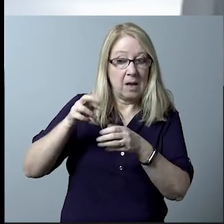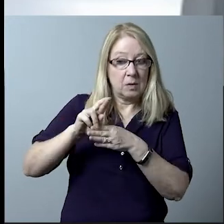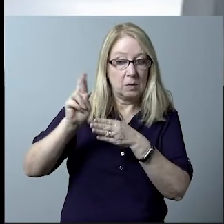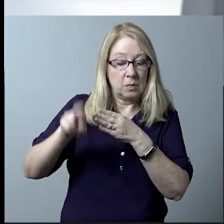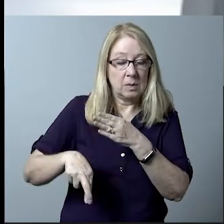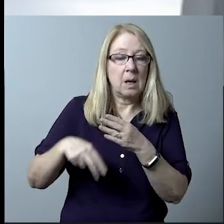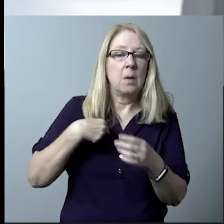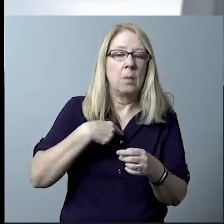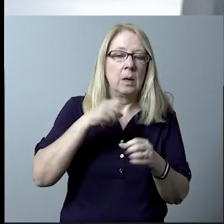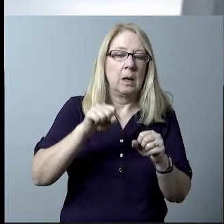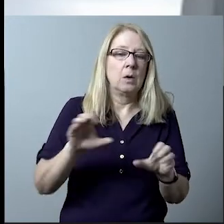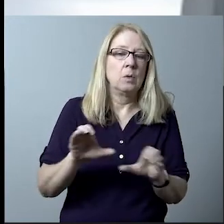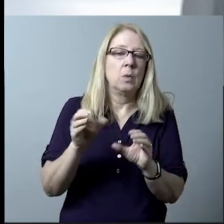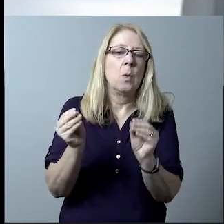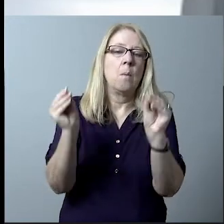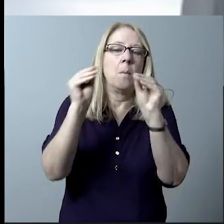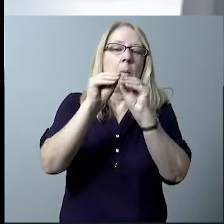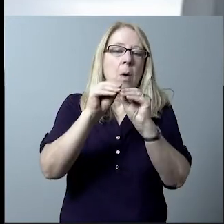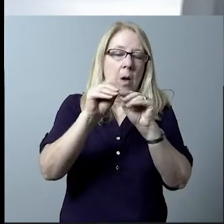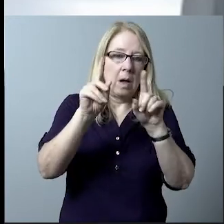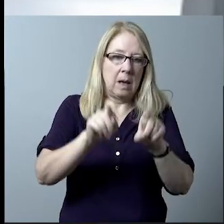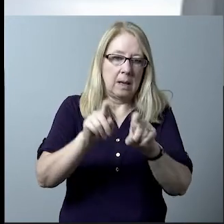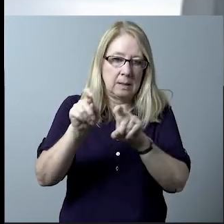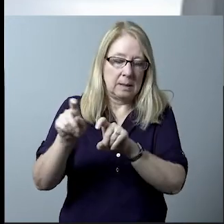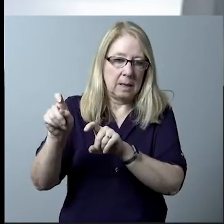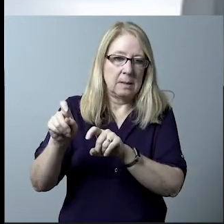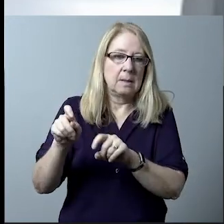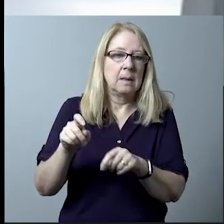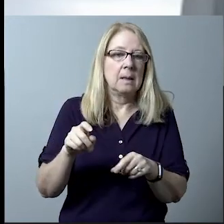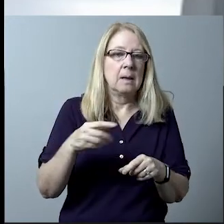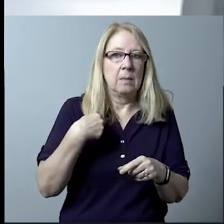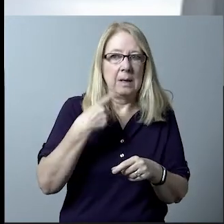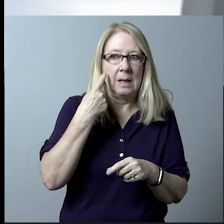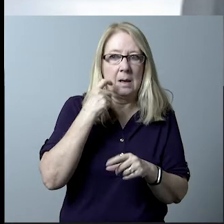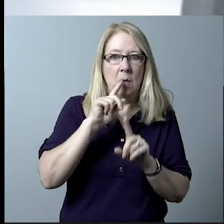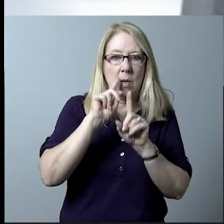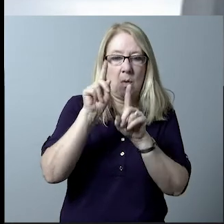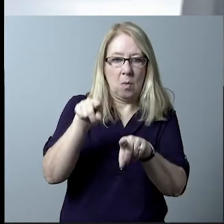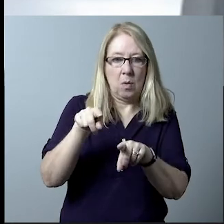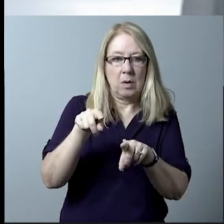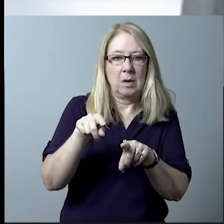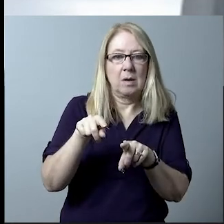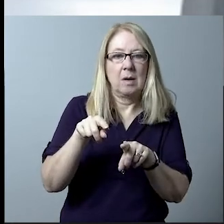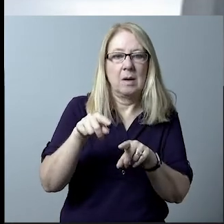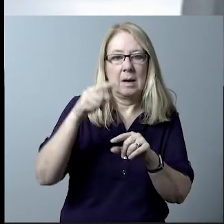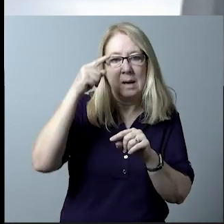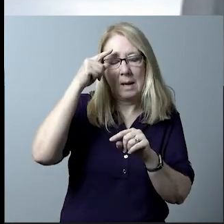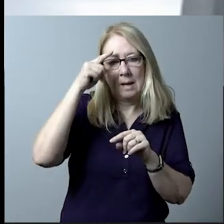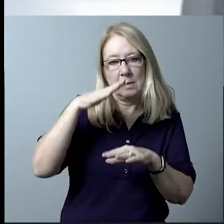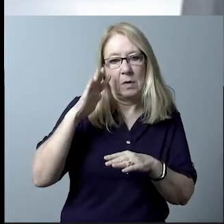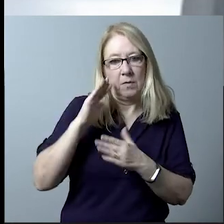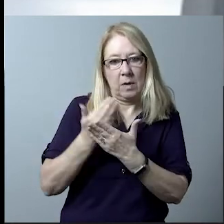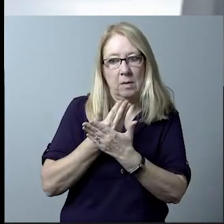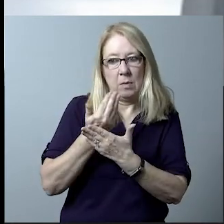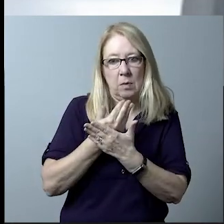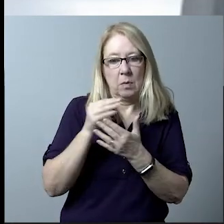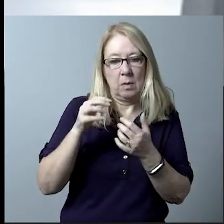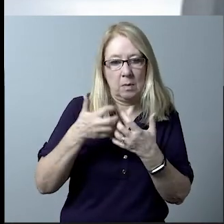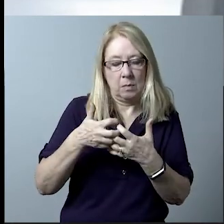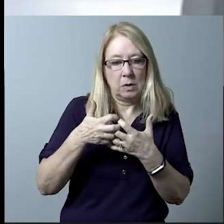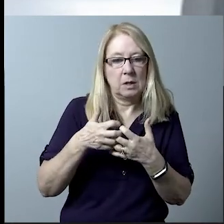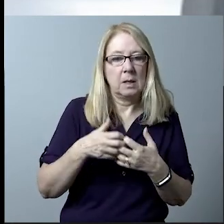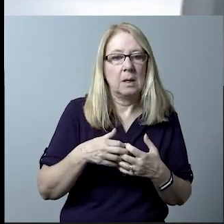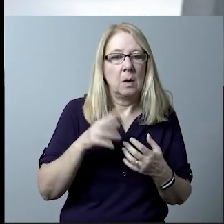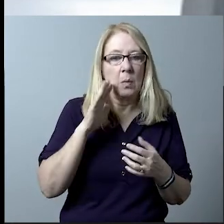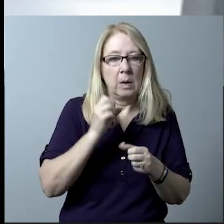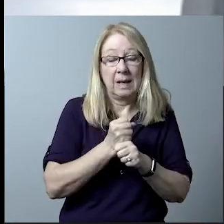2, we will be able to do a lot higher volume of testing. Billy just placed an order already in anticipation of a